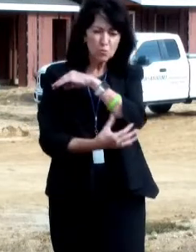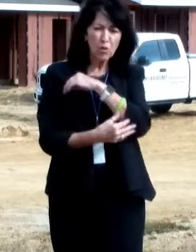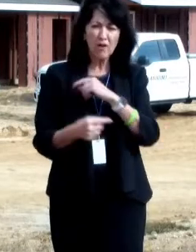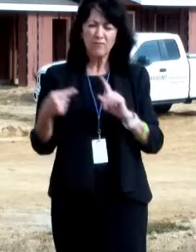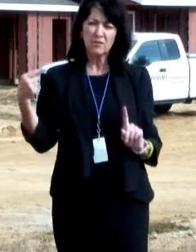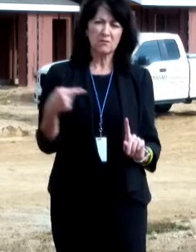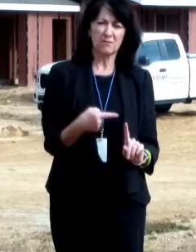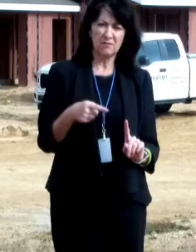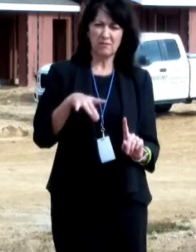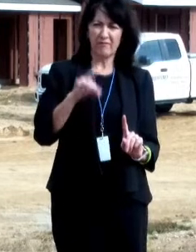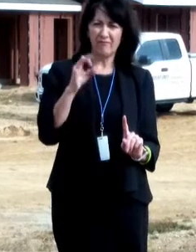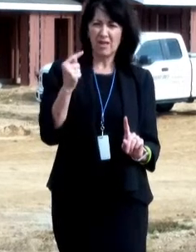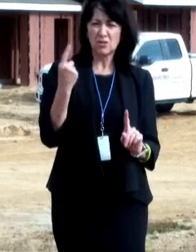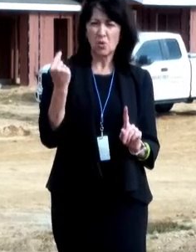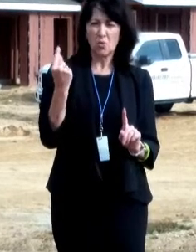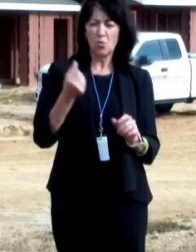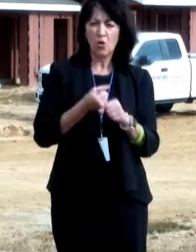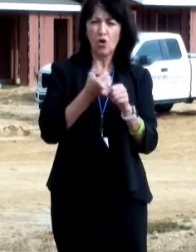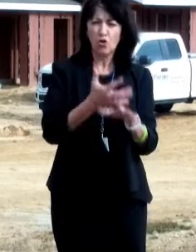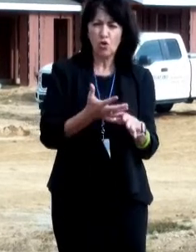is hugely, hugely important.